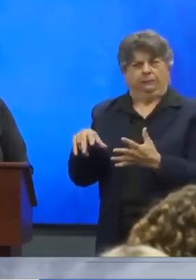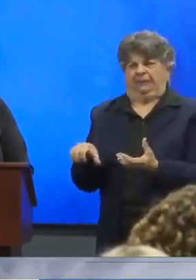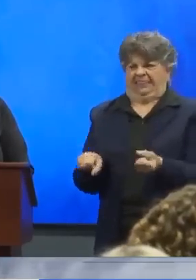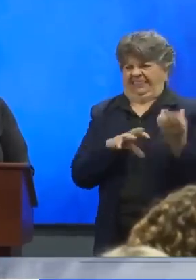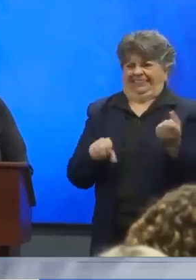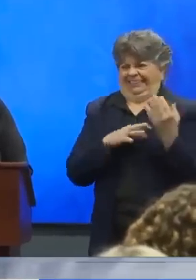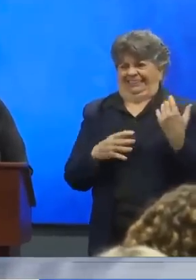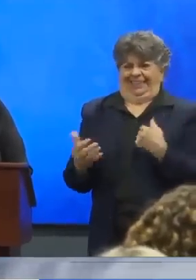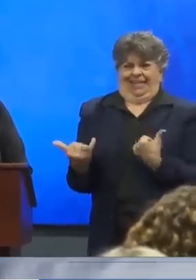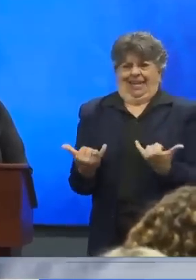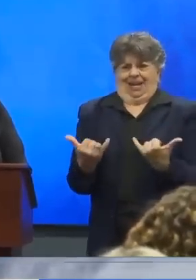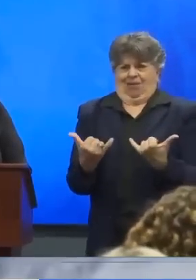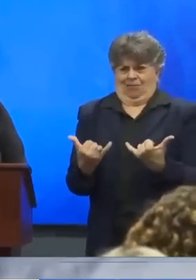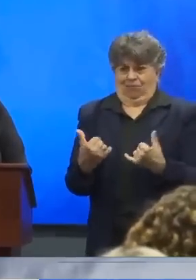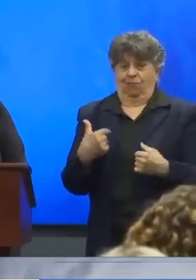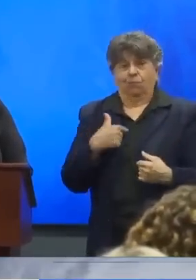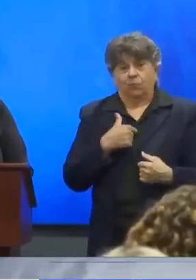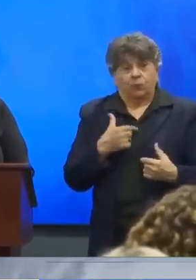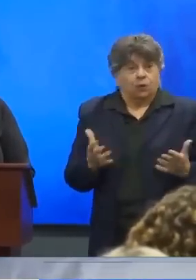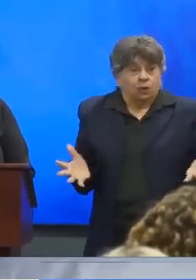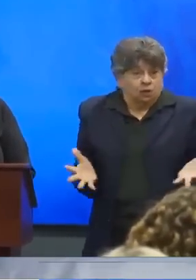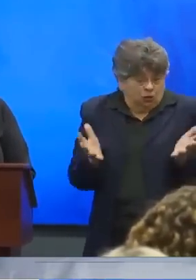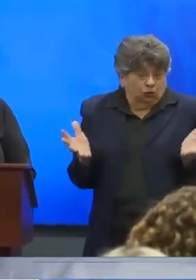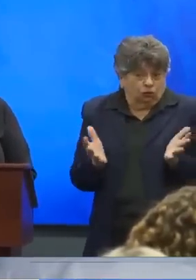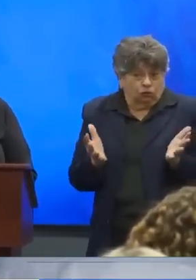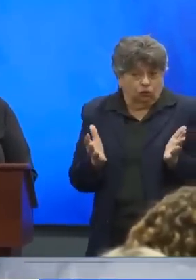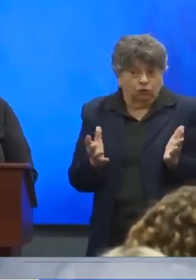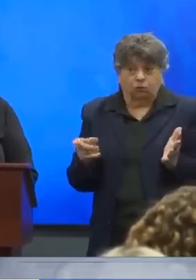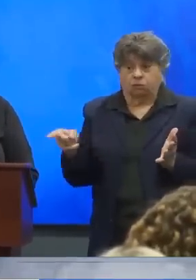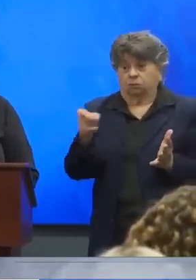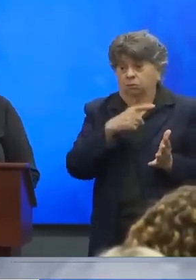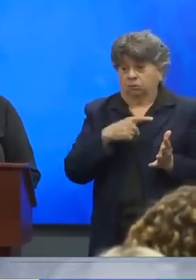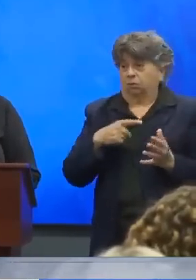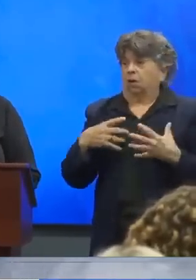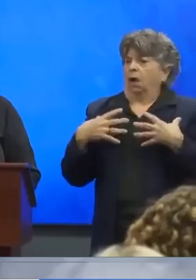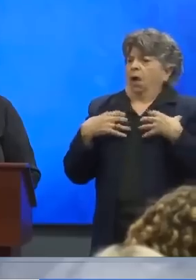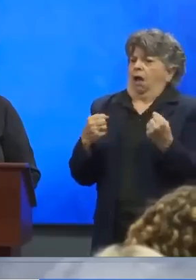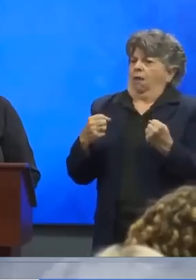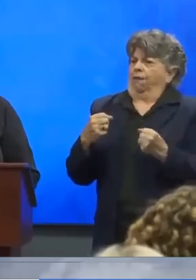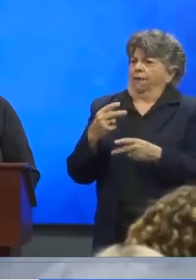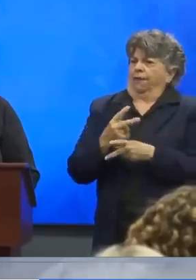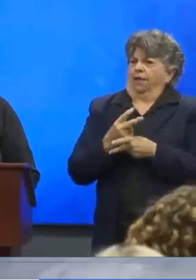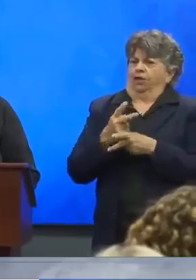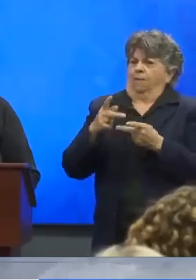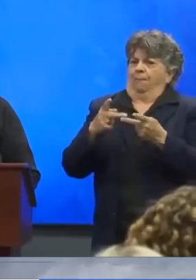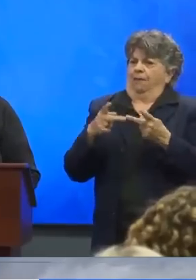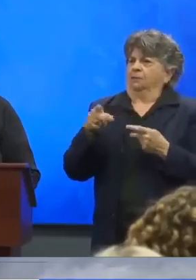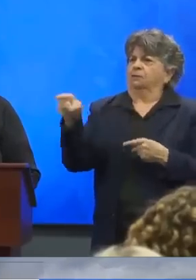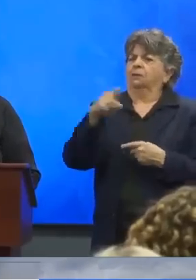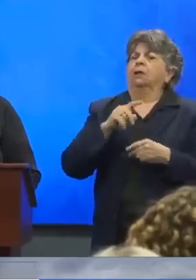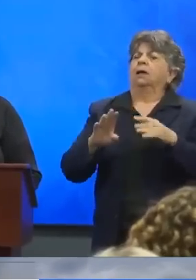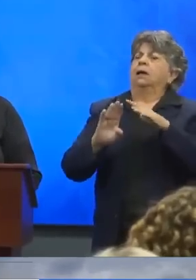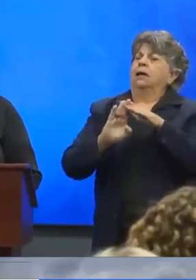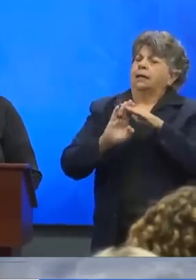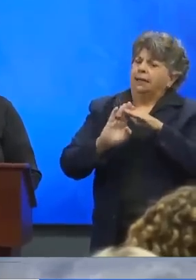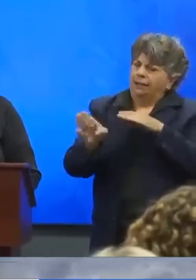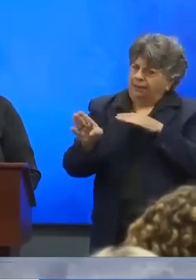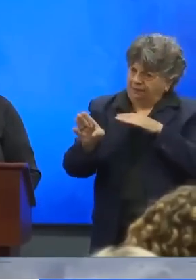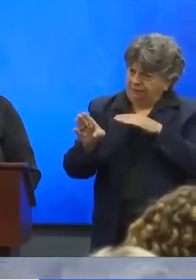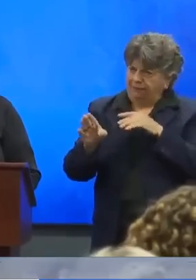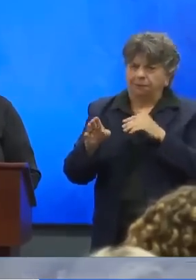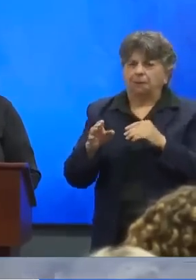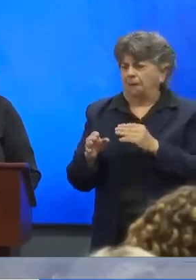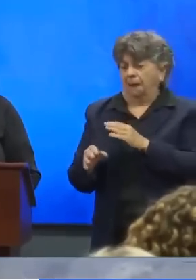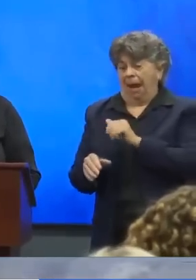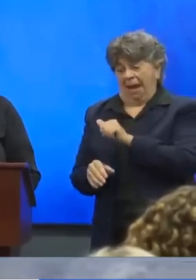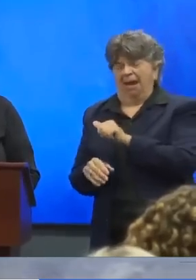our residential health care facilities and anyone evacuating to move beyond Zone B. Out of an abundance of